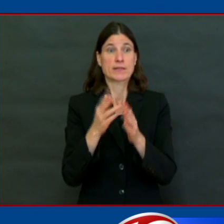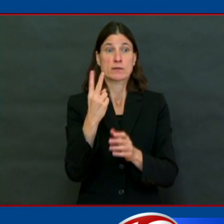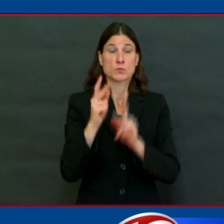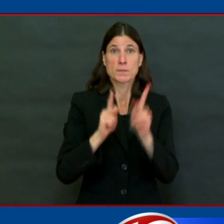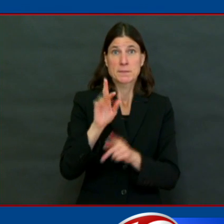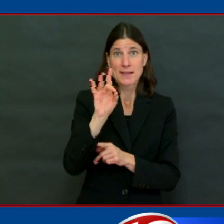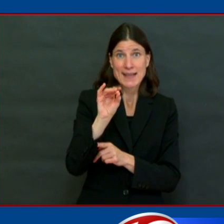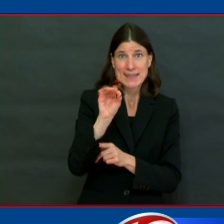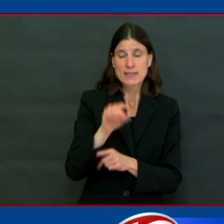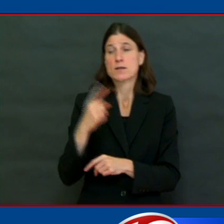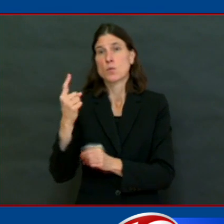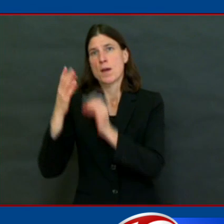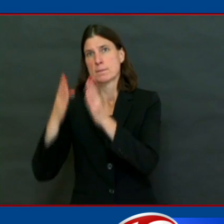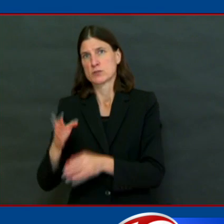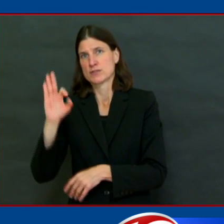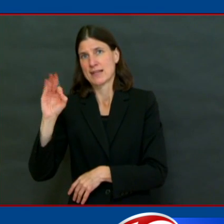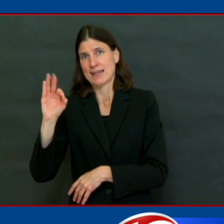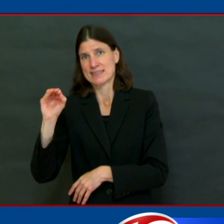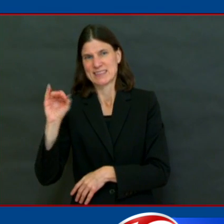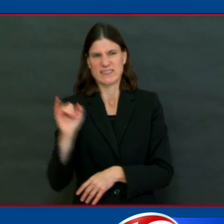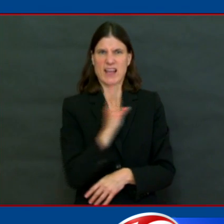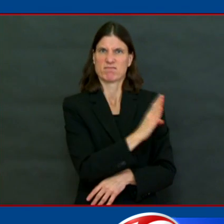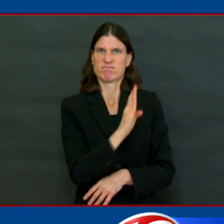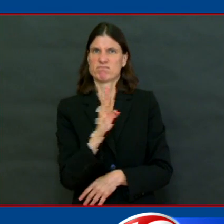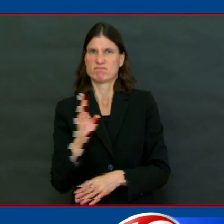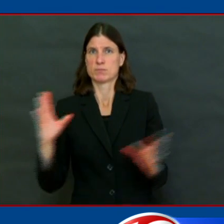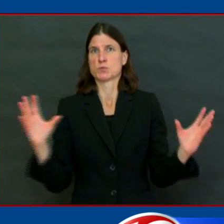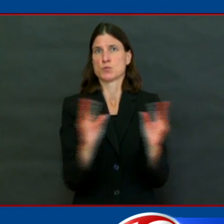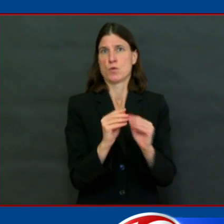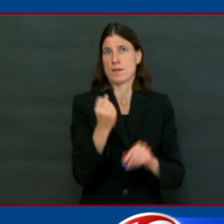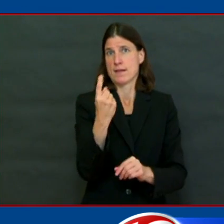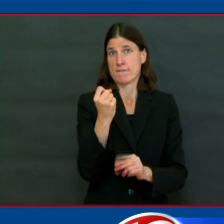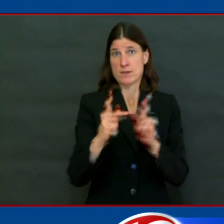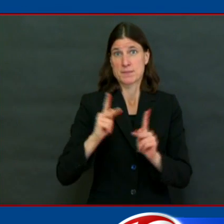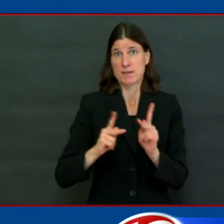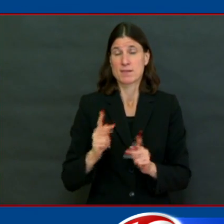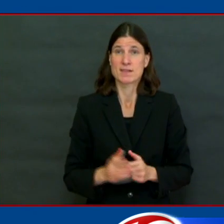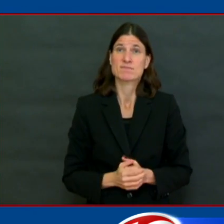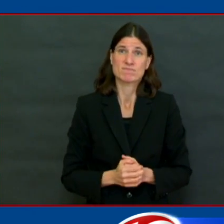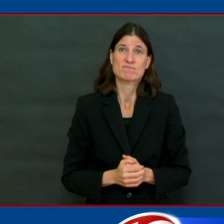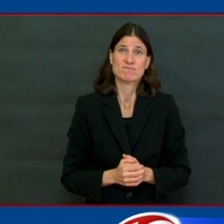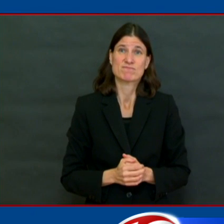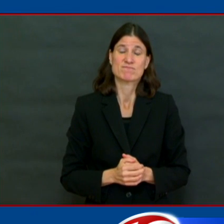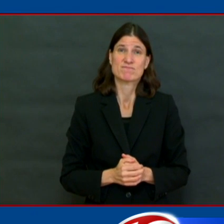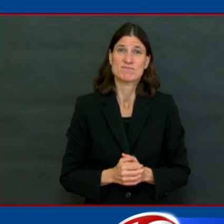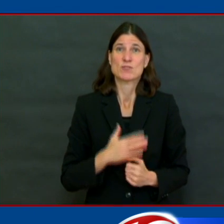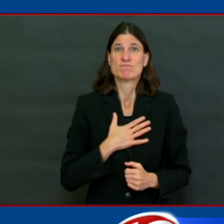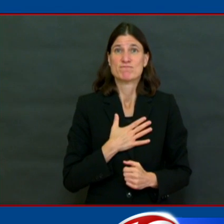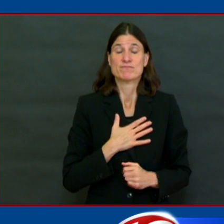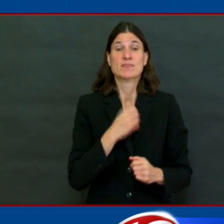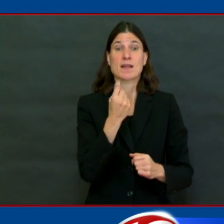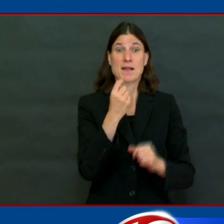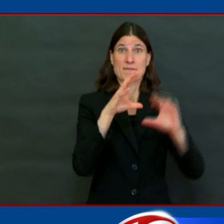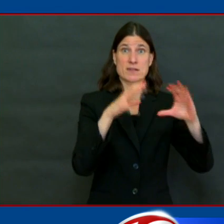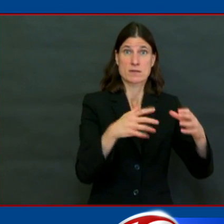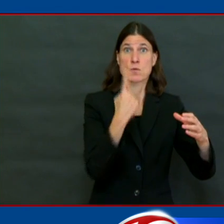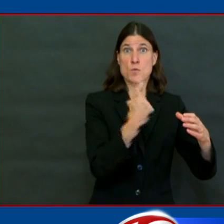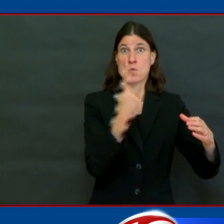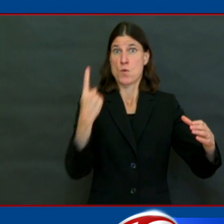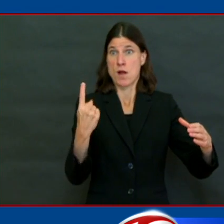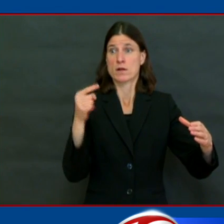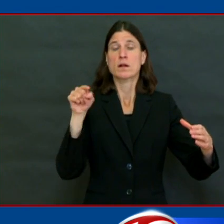and one person was in their 90s. These 11 people included one person from the Rhode